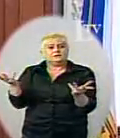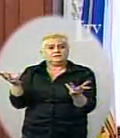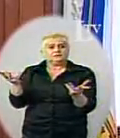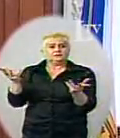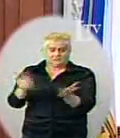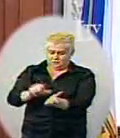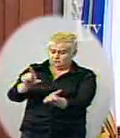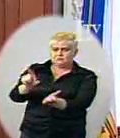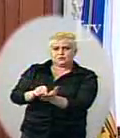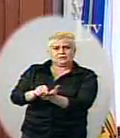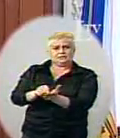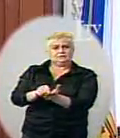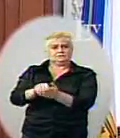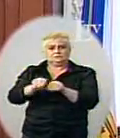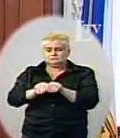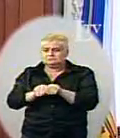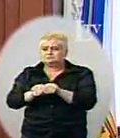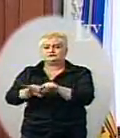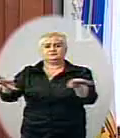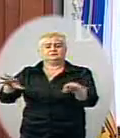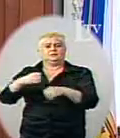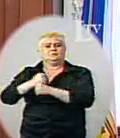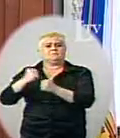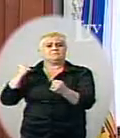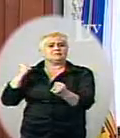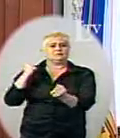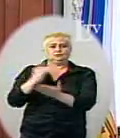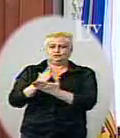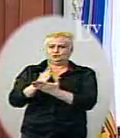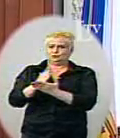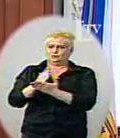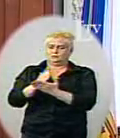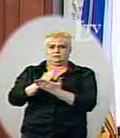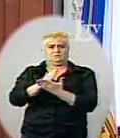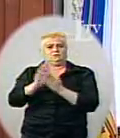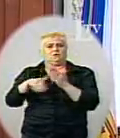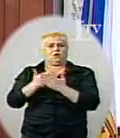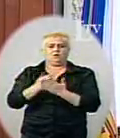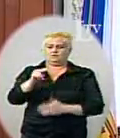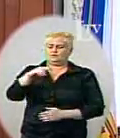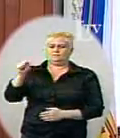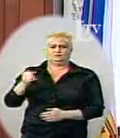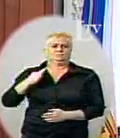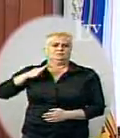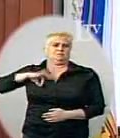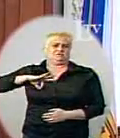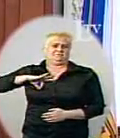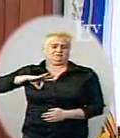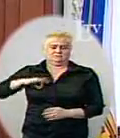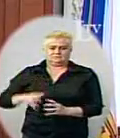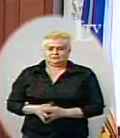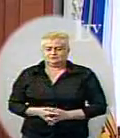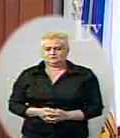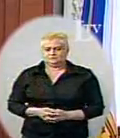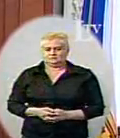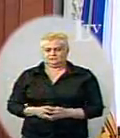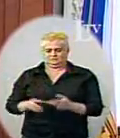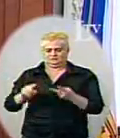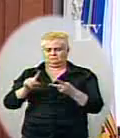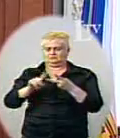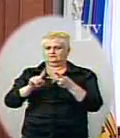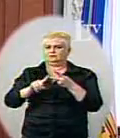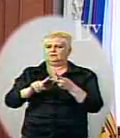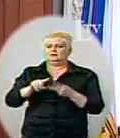press was used in the service of that which is best in this province. Senator